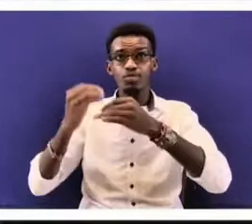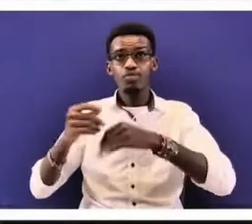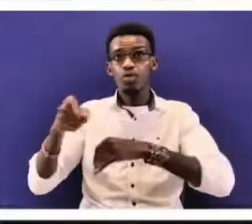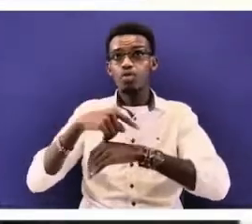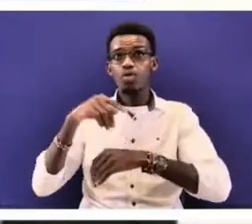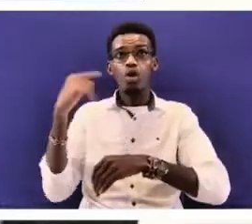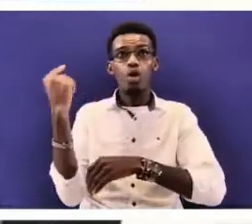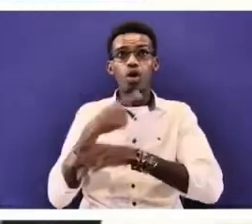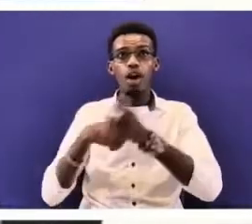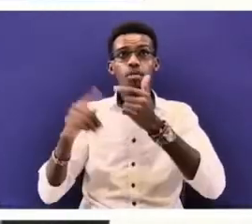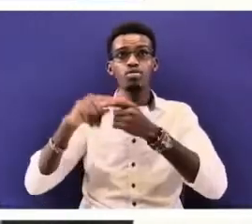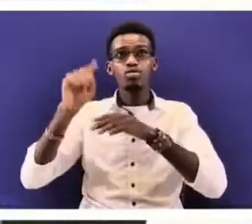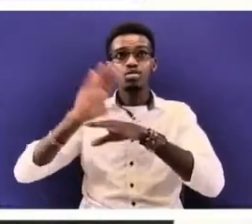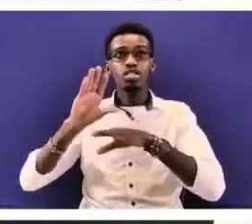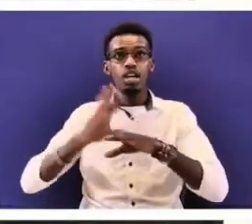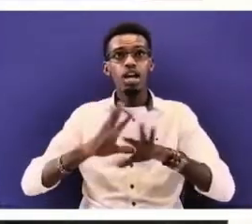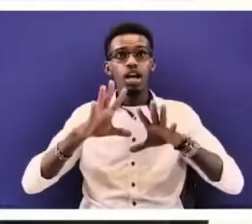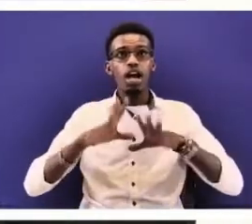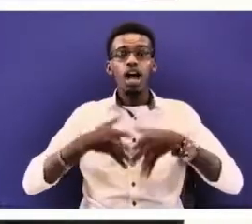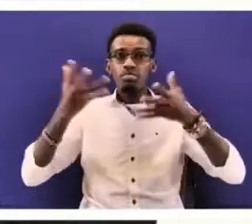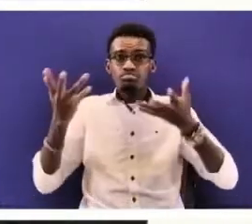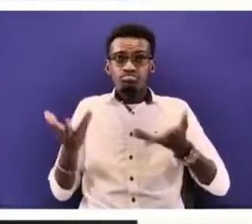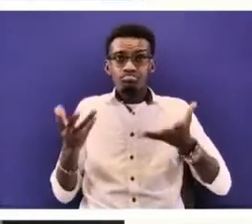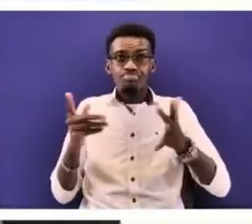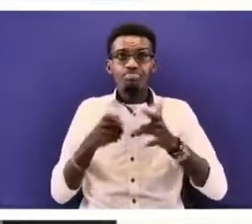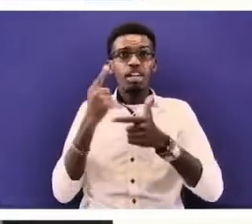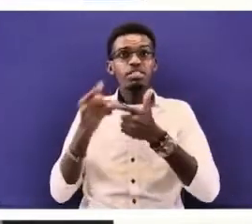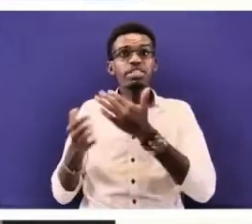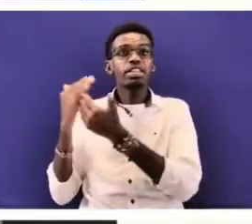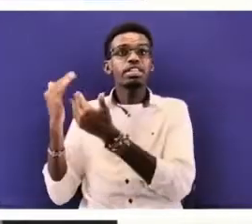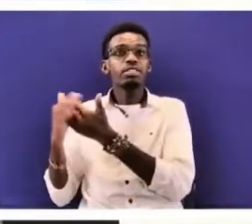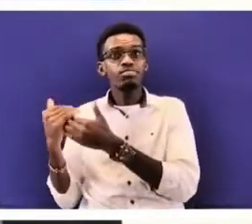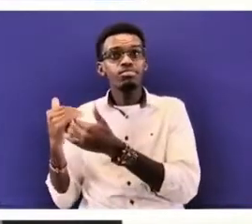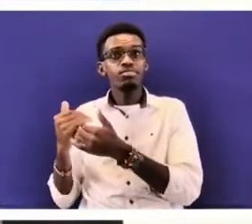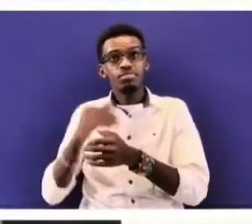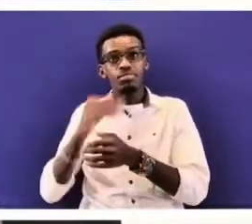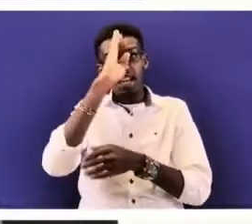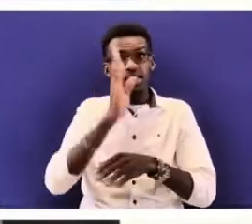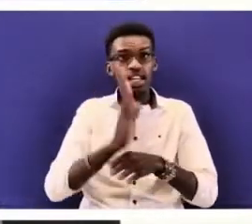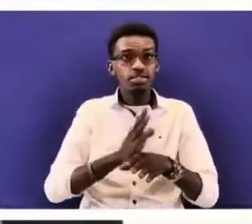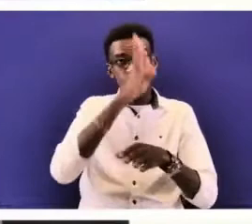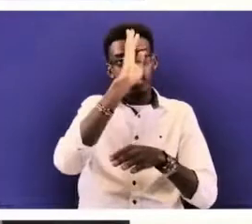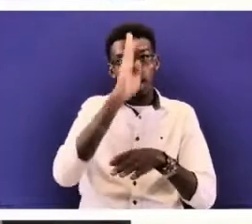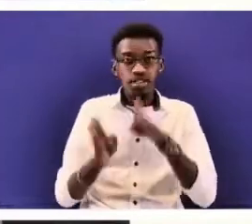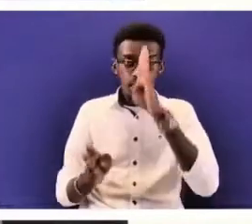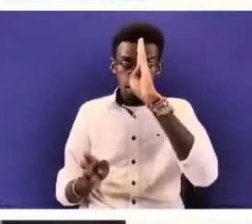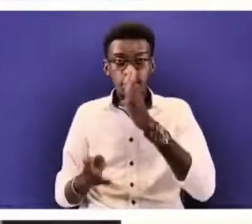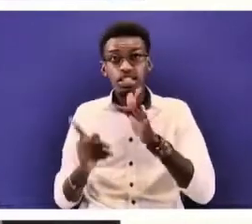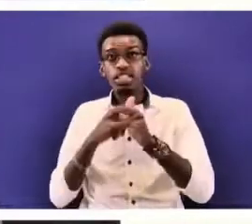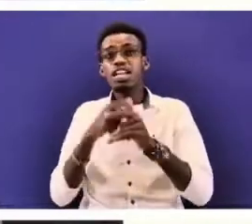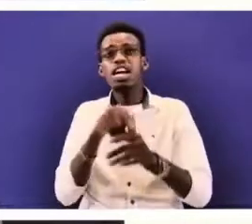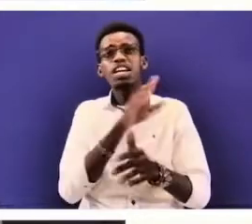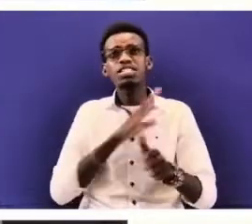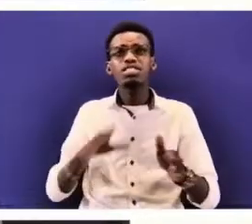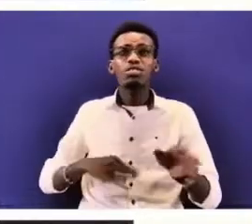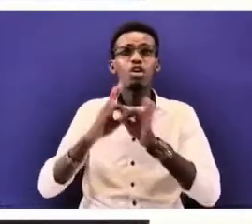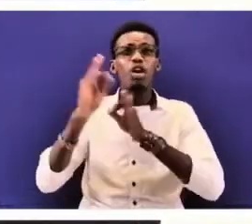walk into the church any kind of way. We don't care. We do this Sunday after Sunday. We've been Christians for so long.